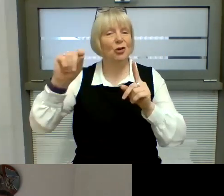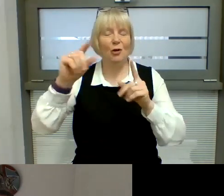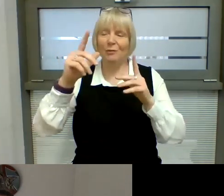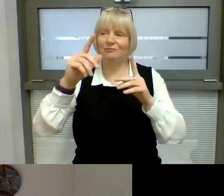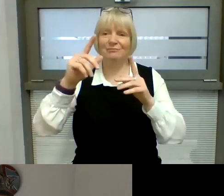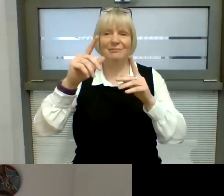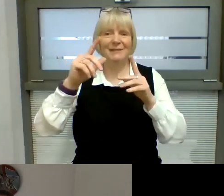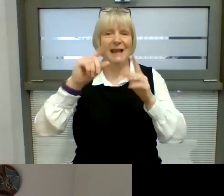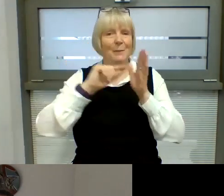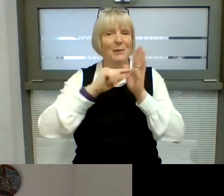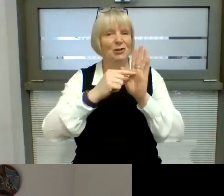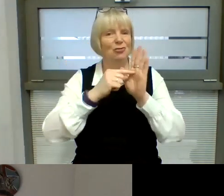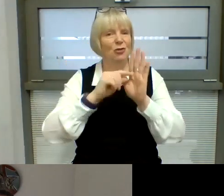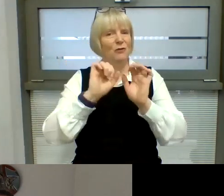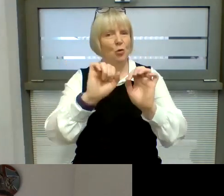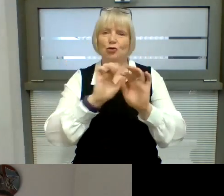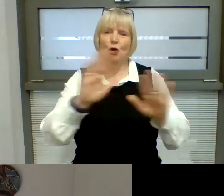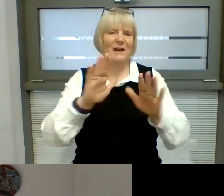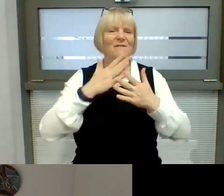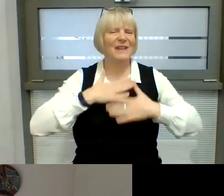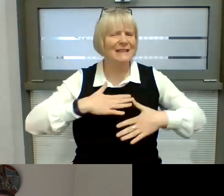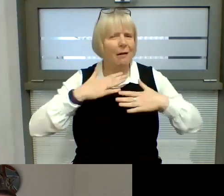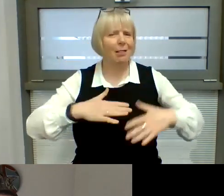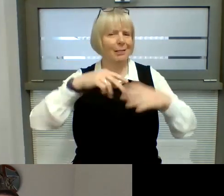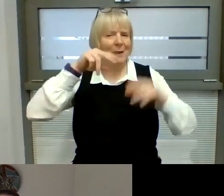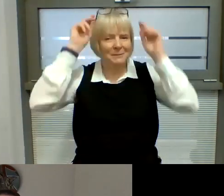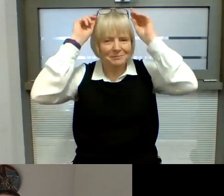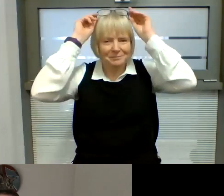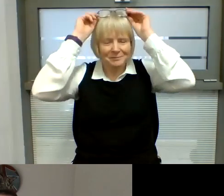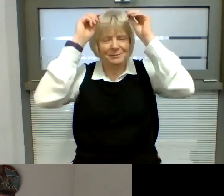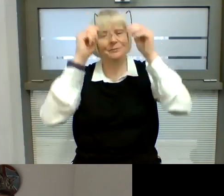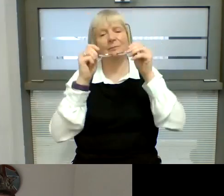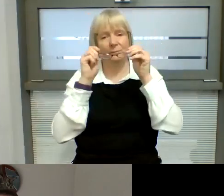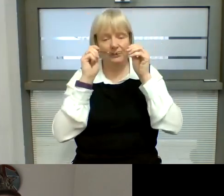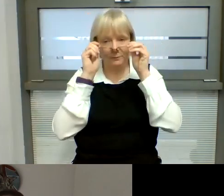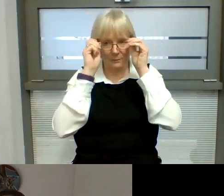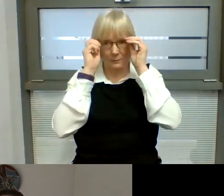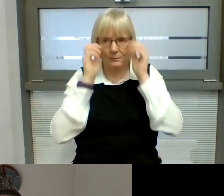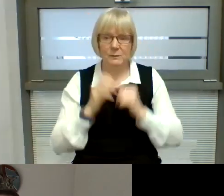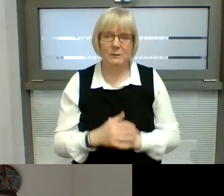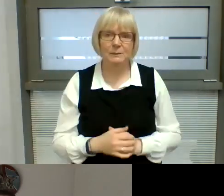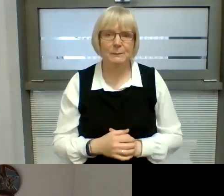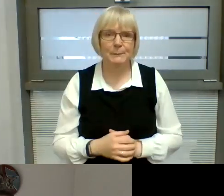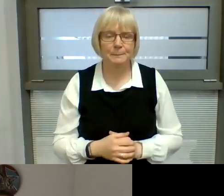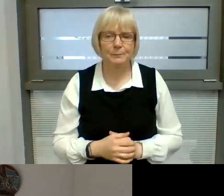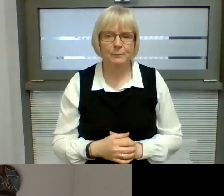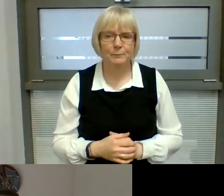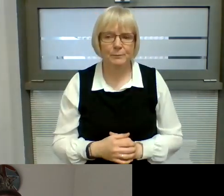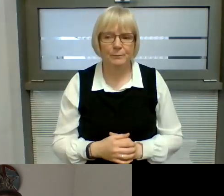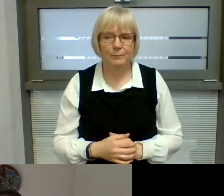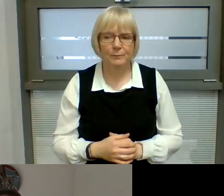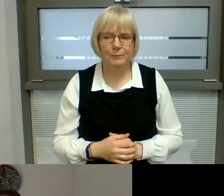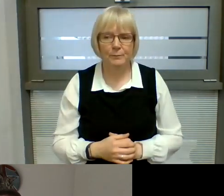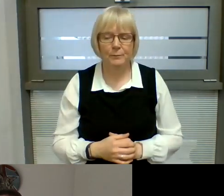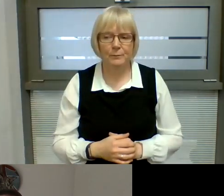than a physical, whether there's a way in, All right, so you'd buy the digital image,